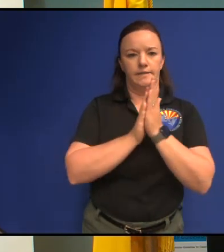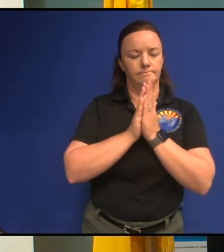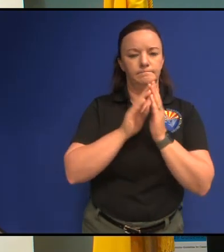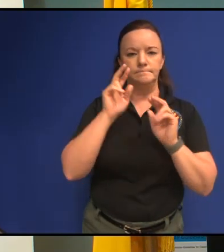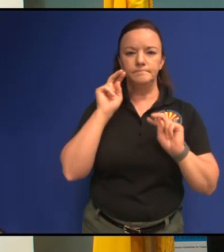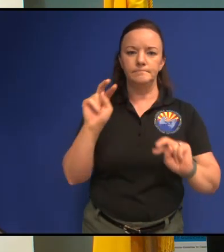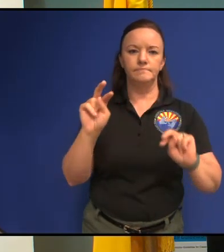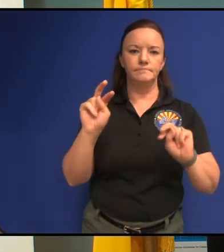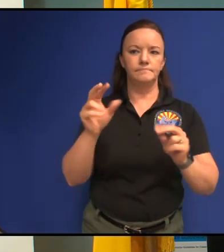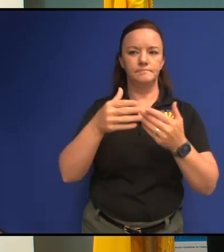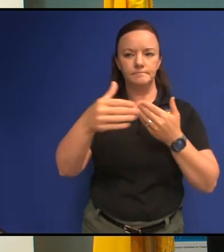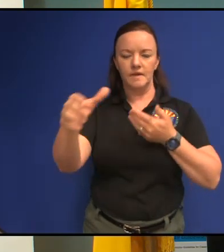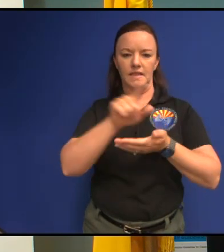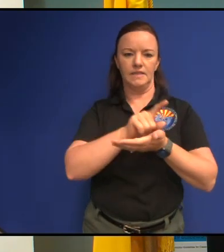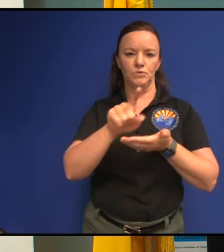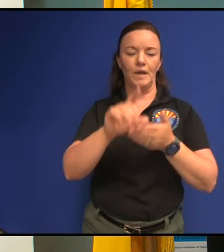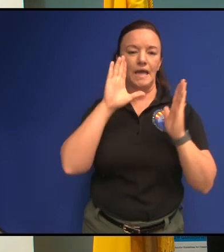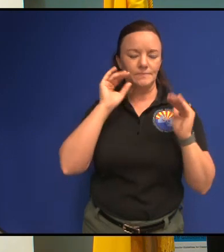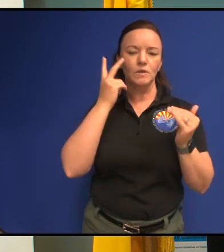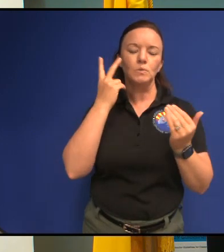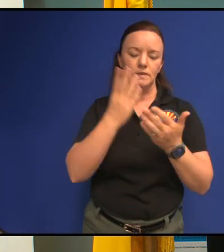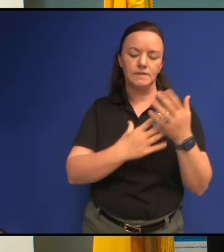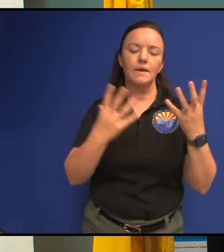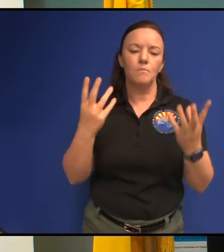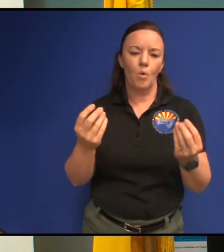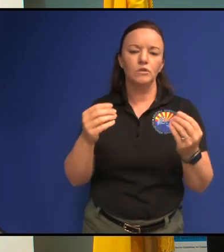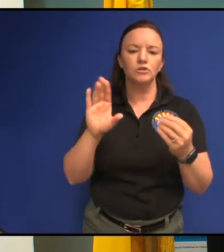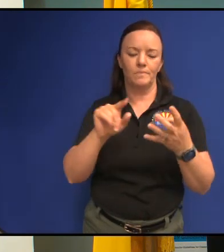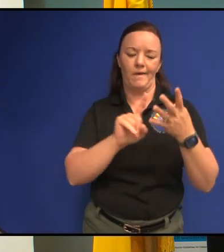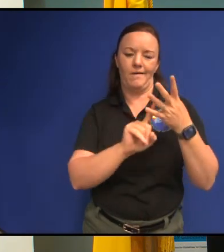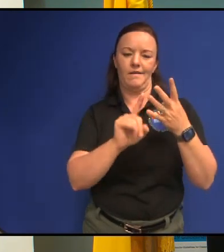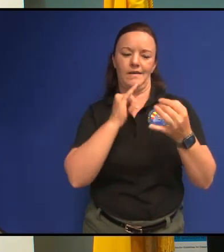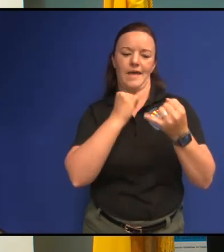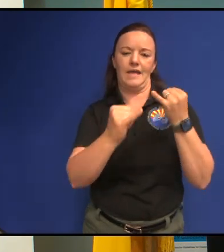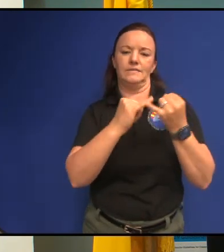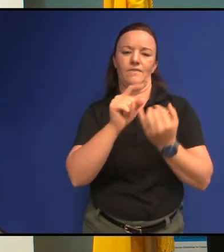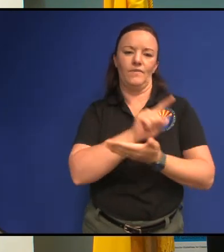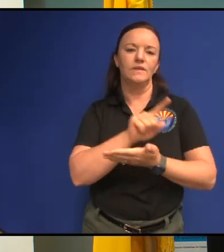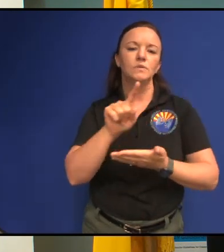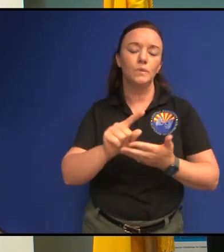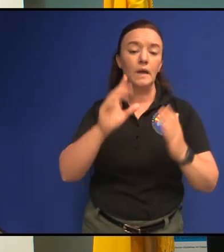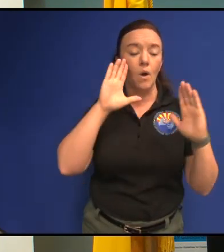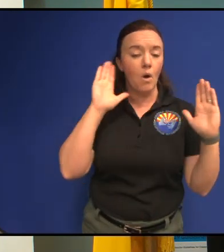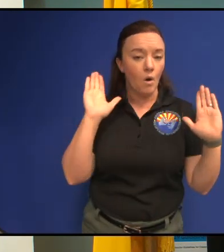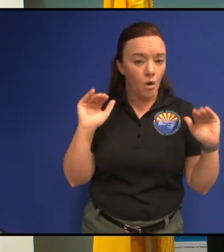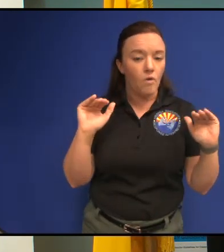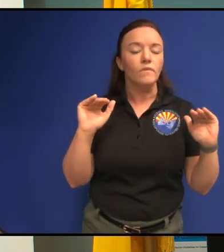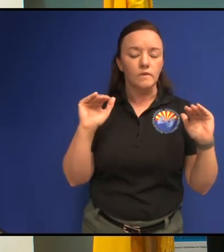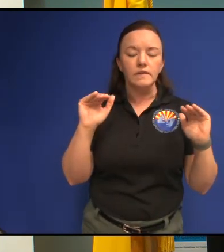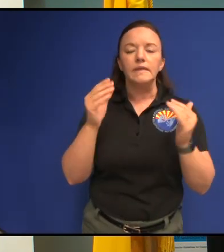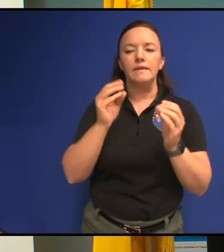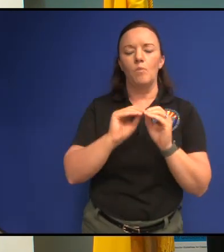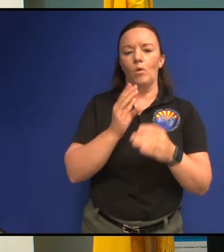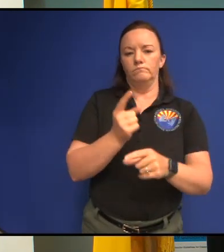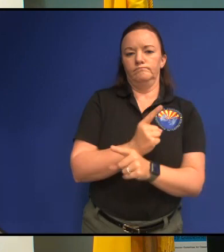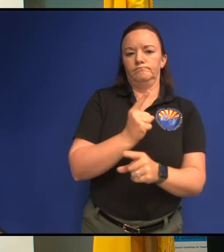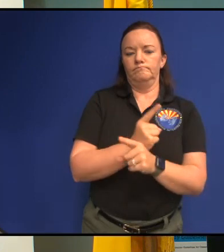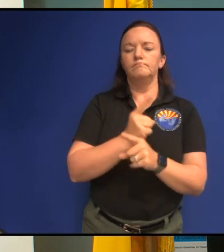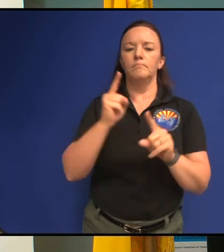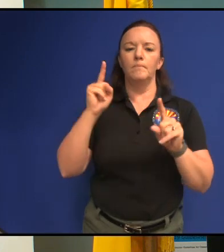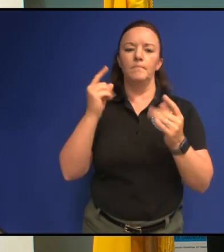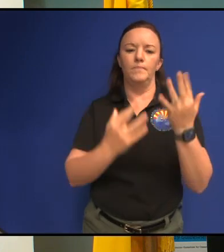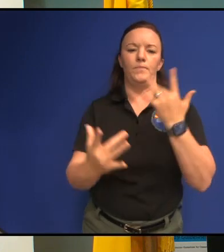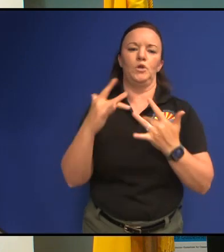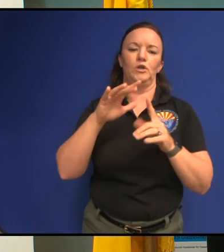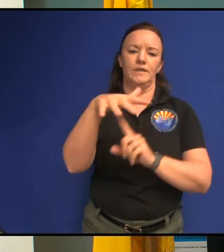be expecting to see some moisture coming in by late in the week. And hopefully could see some more moderated burn conditions over the